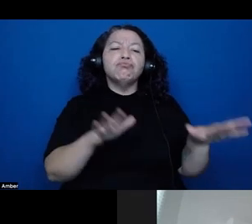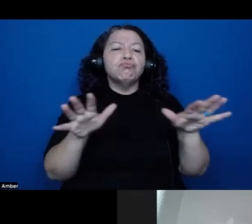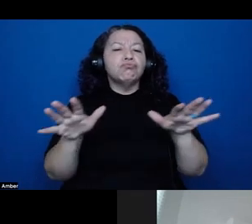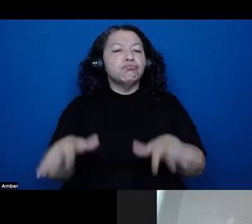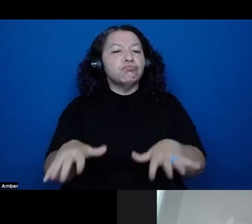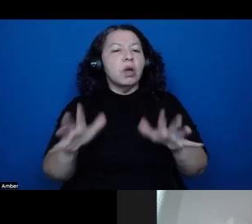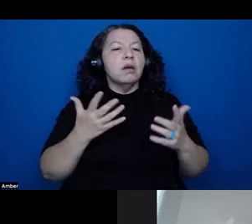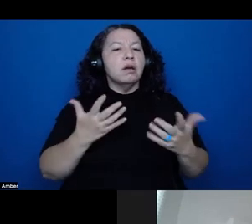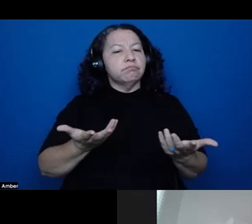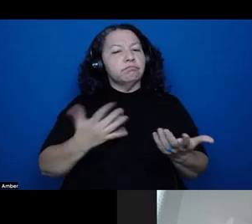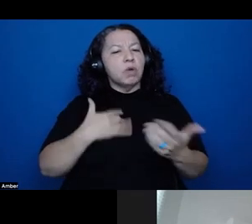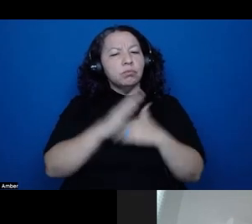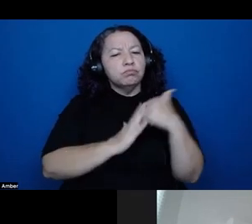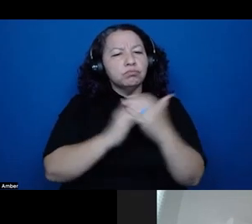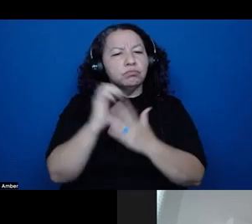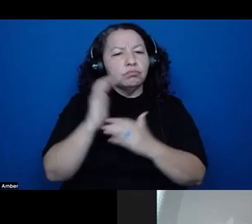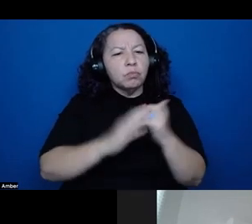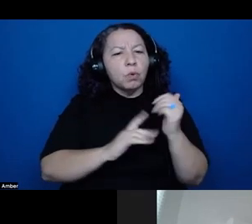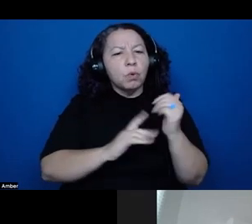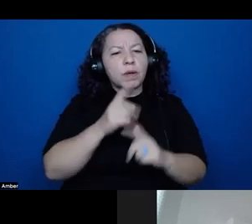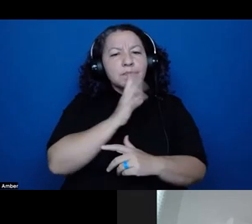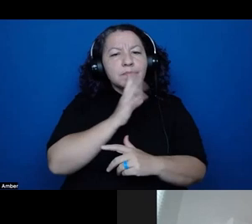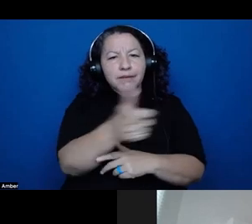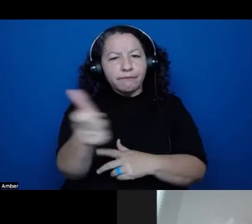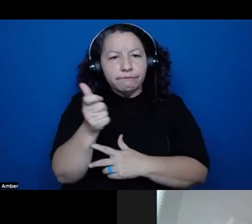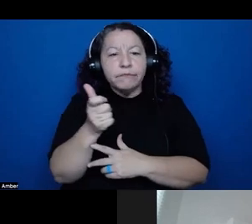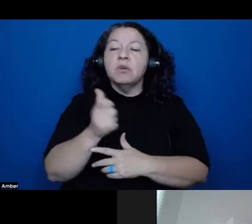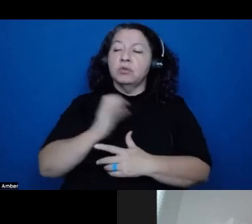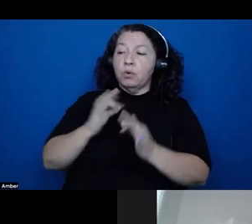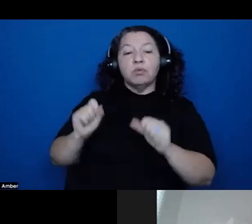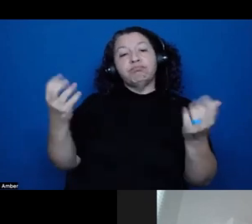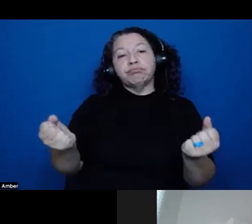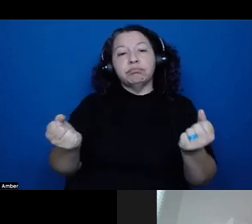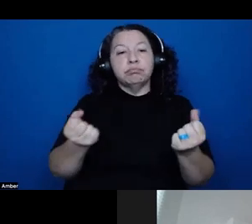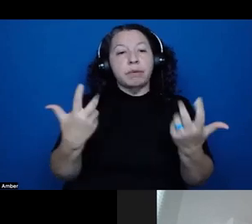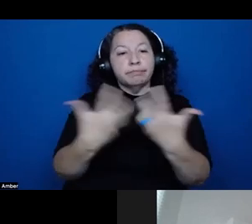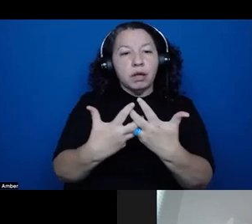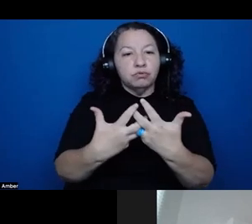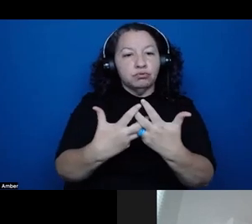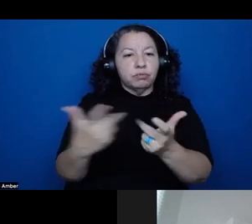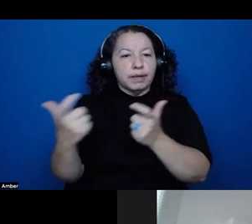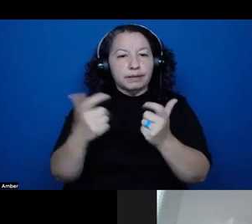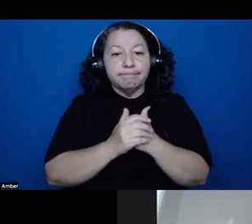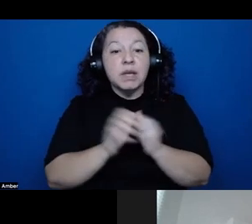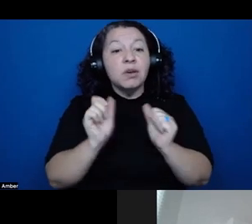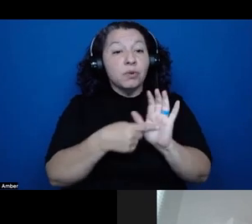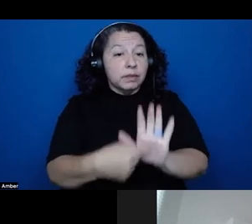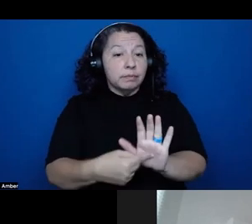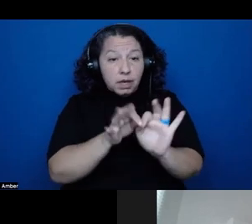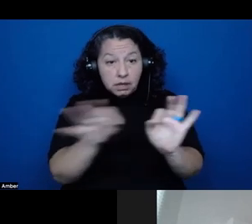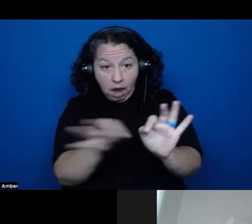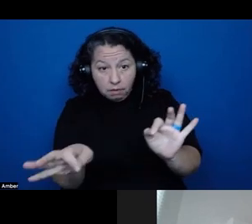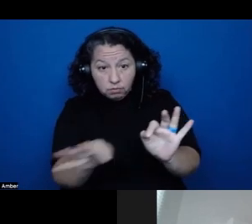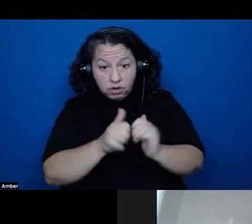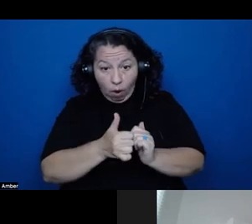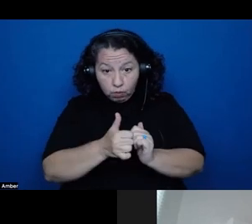can do their work. You also can display the captioning by toggling the on-off